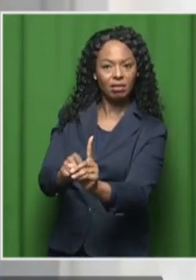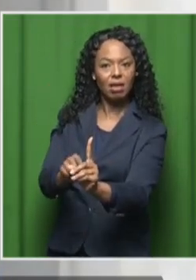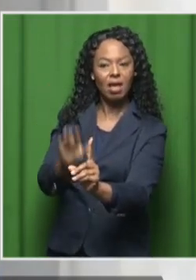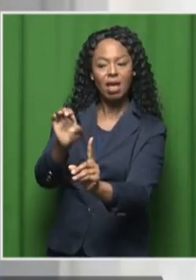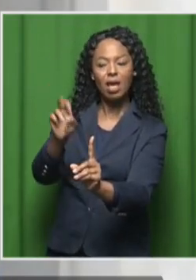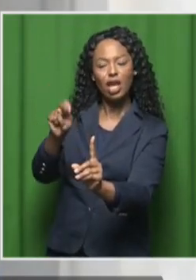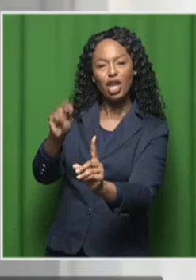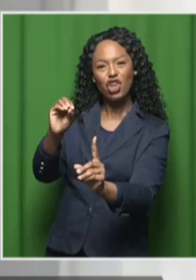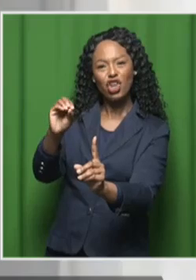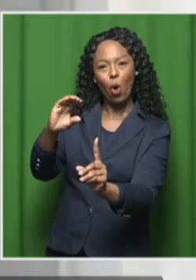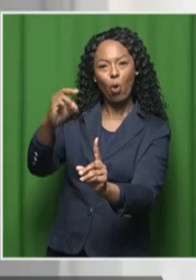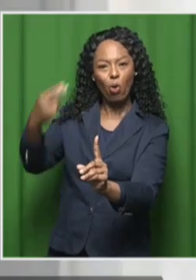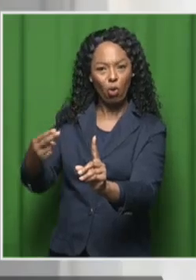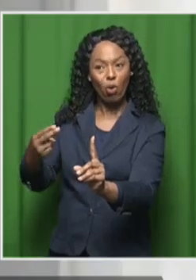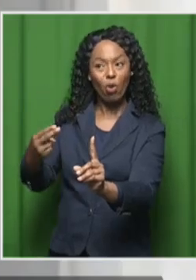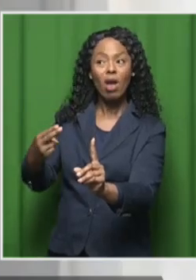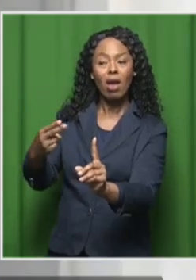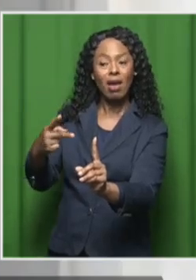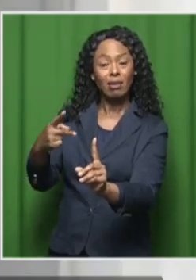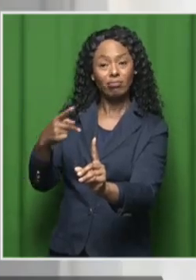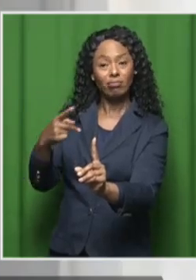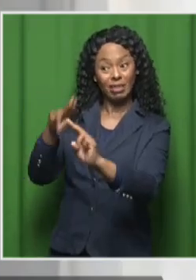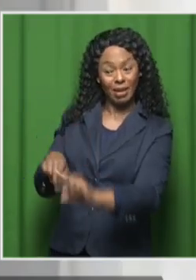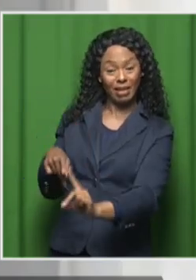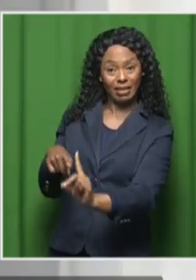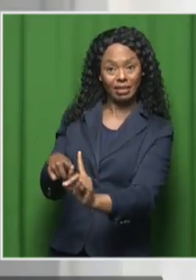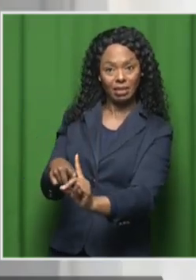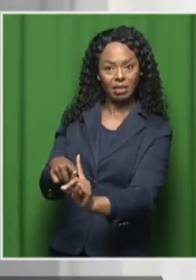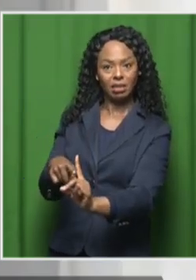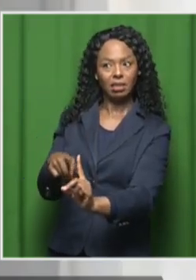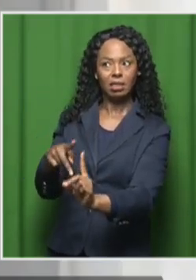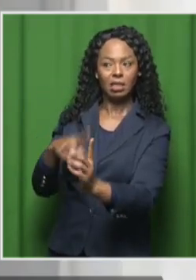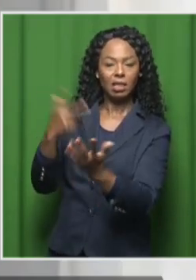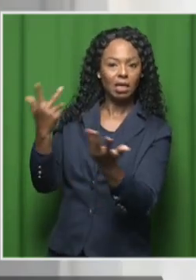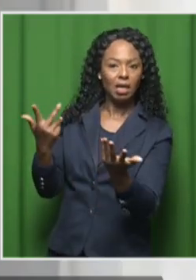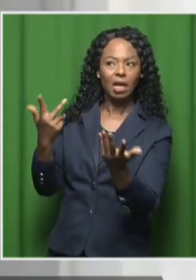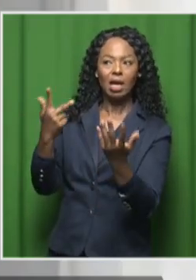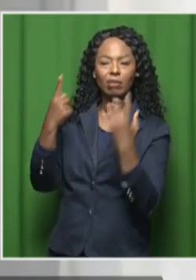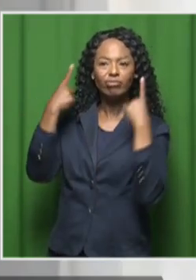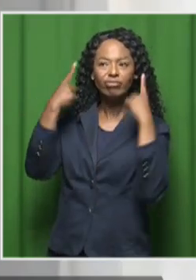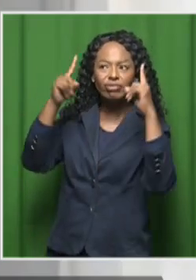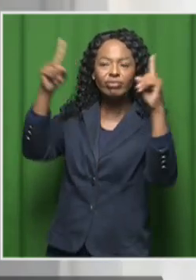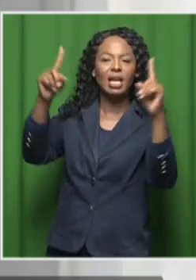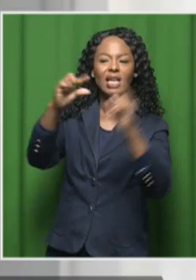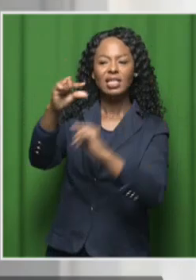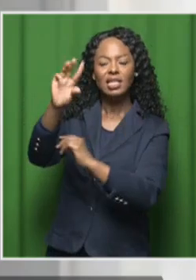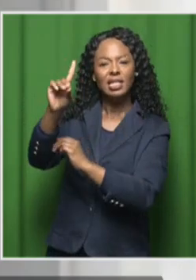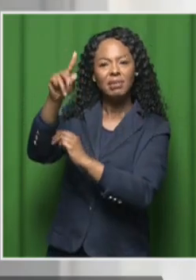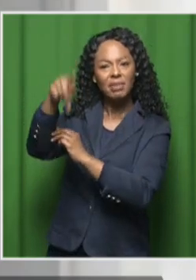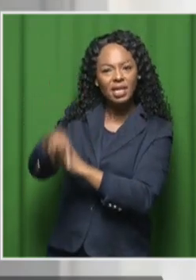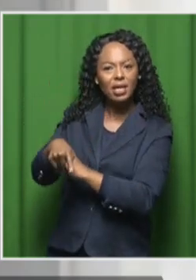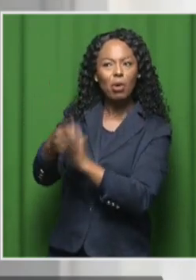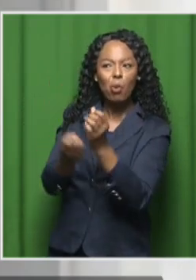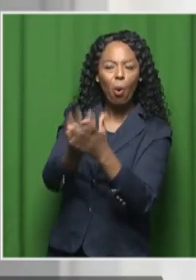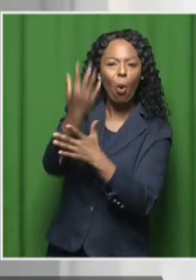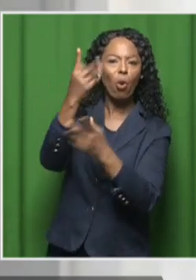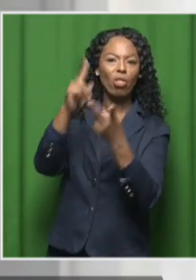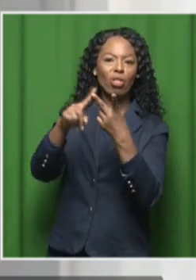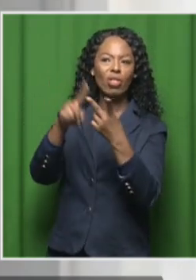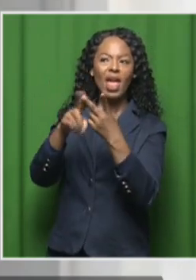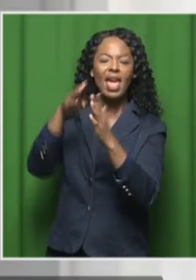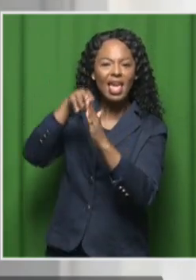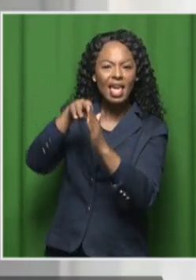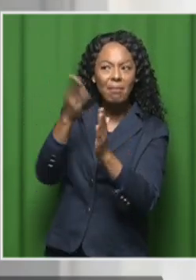Godongwana, will, talk about projections for GDP growth, inflation, as well as unemployment. And